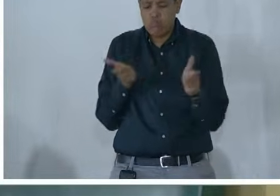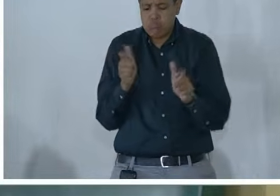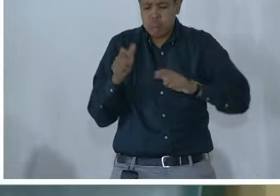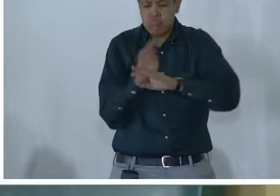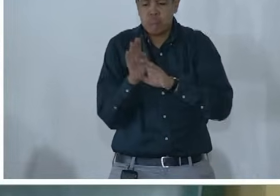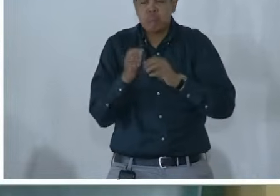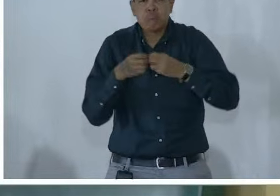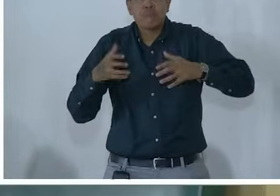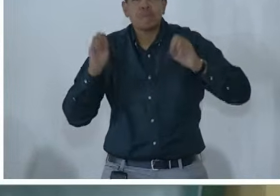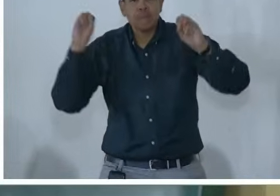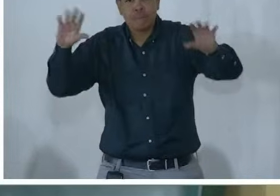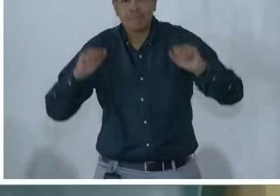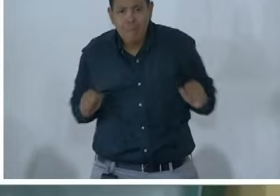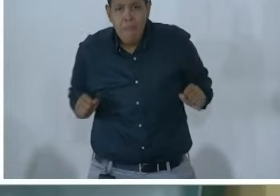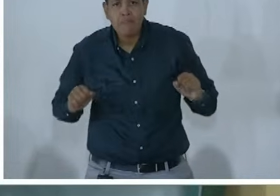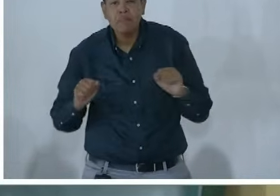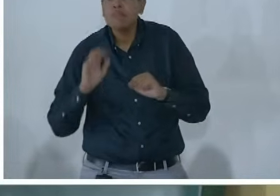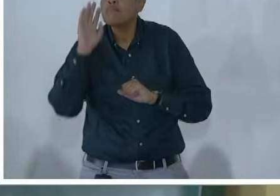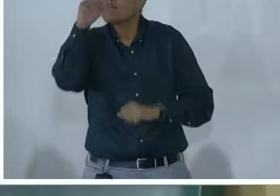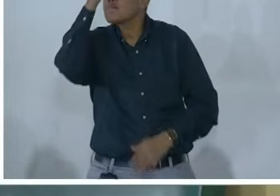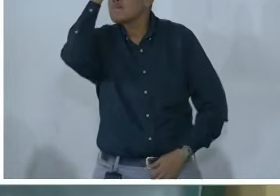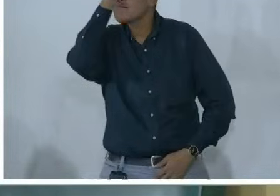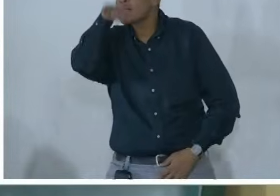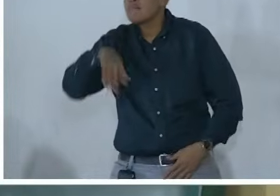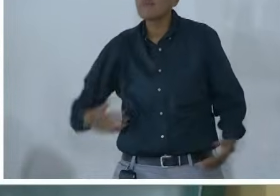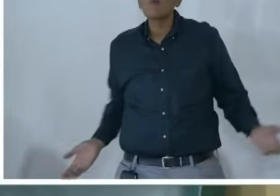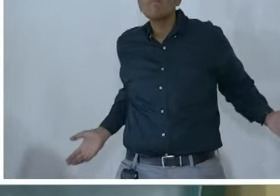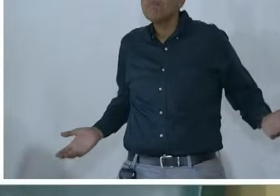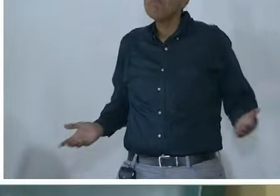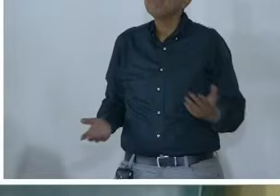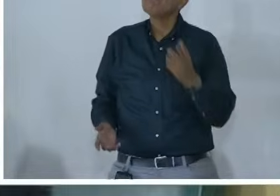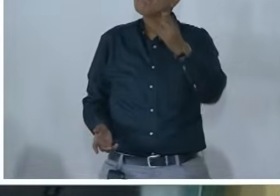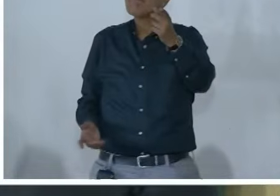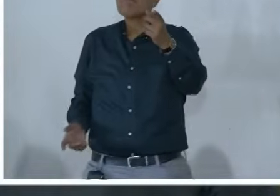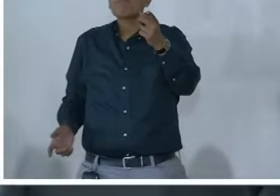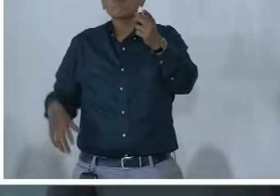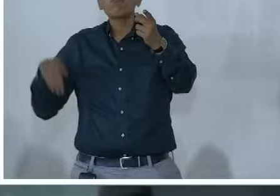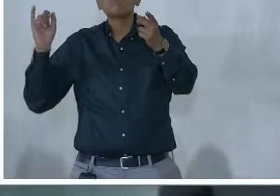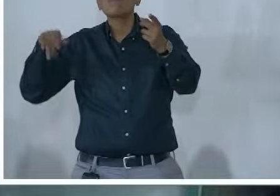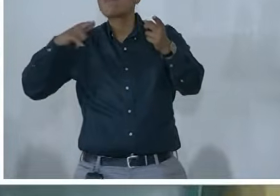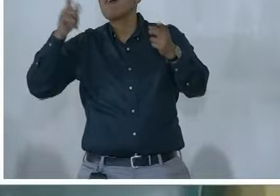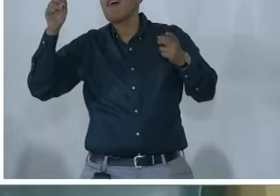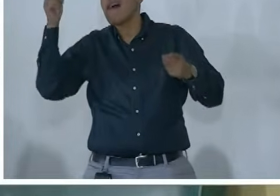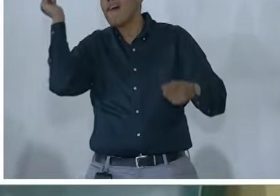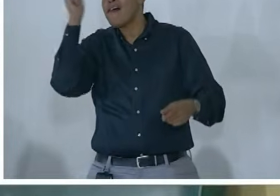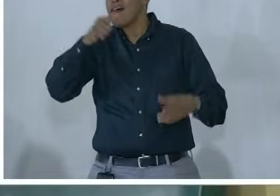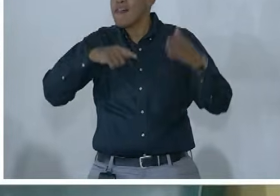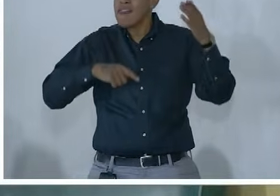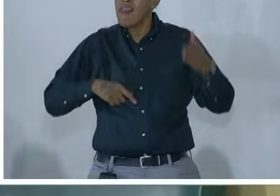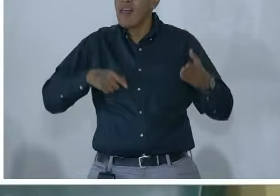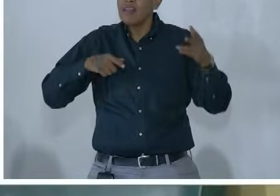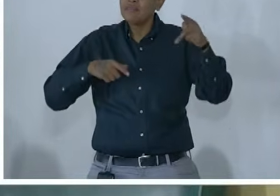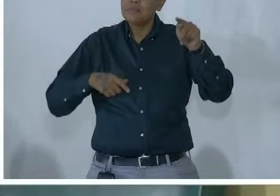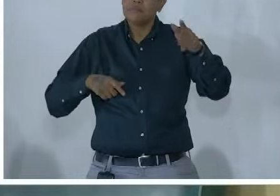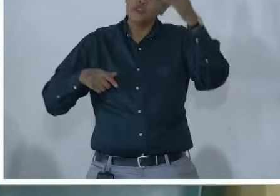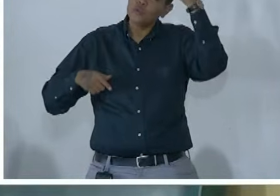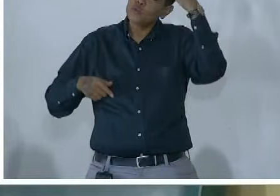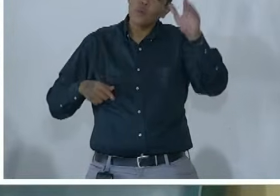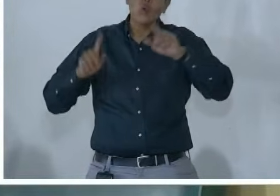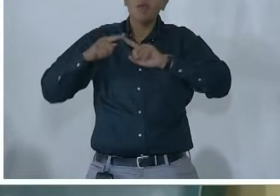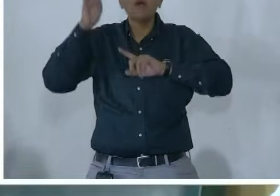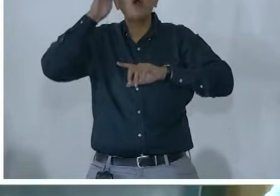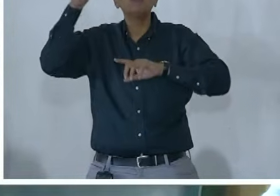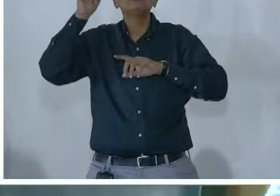MSMEs. But, Madam Speaker, that side over there would not know anything about creating